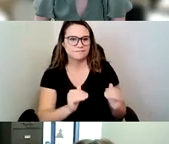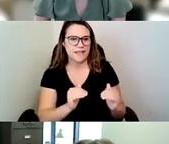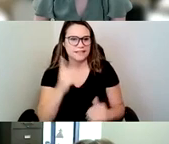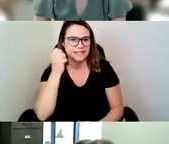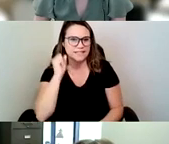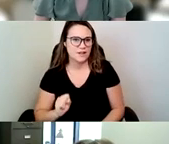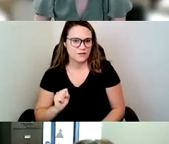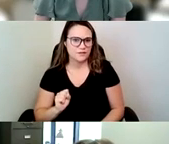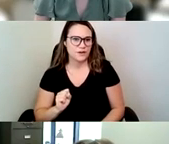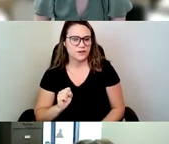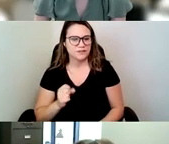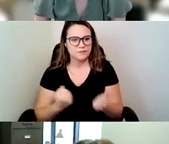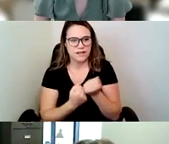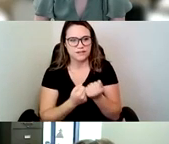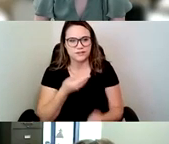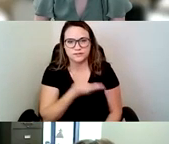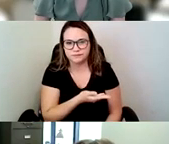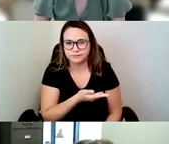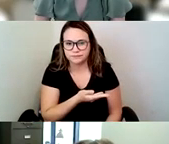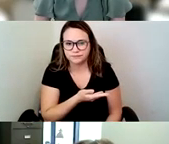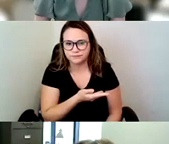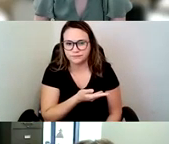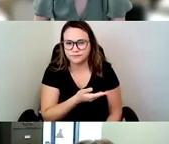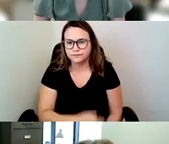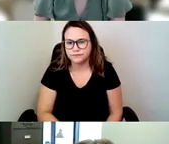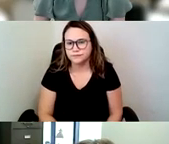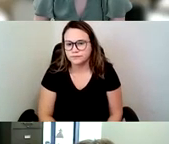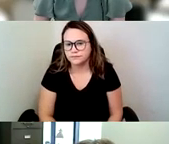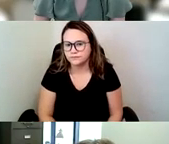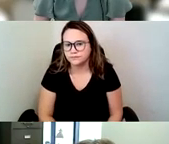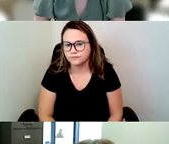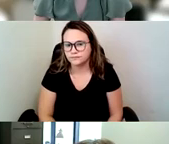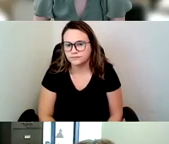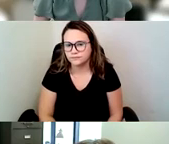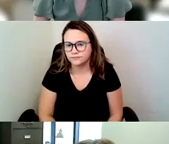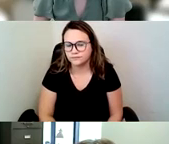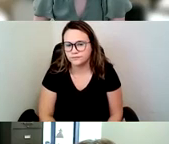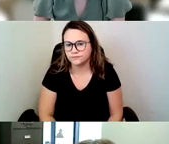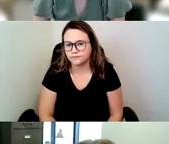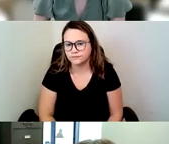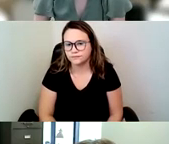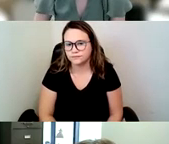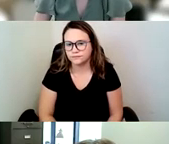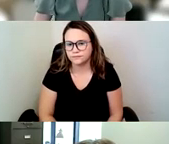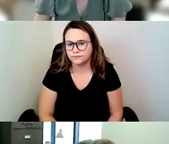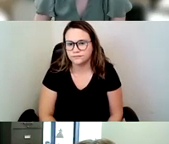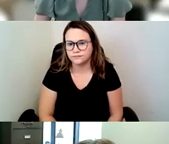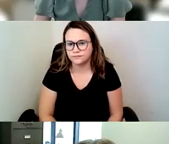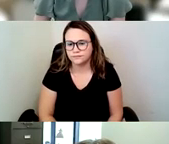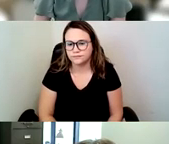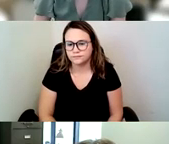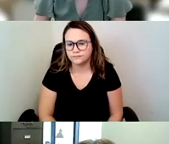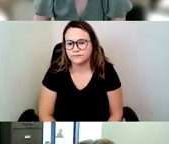Living, Bousquet Holstein PLLC, Christopher Community Incorporated, Community